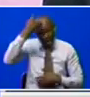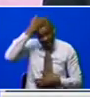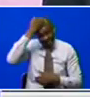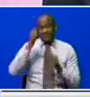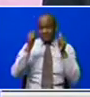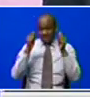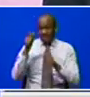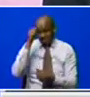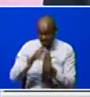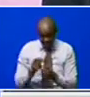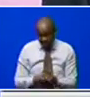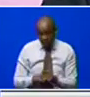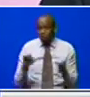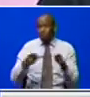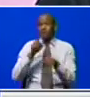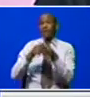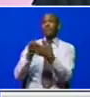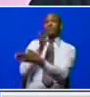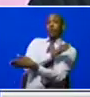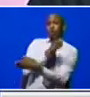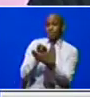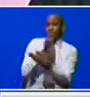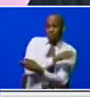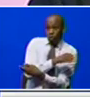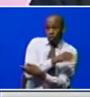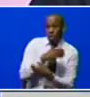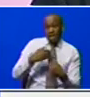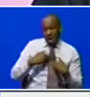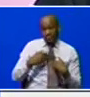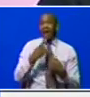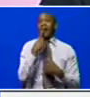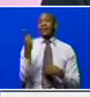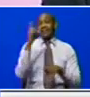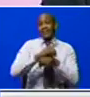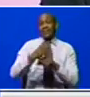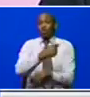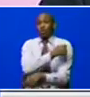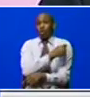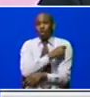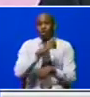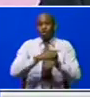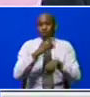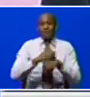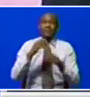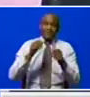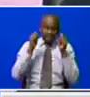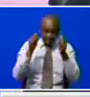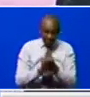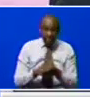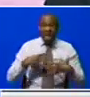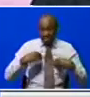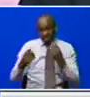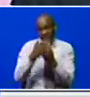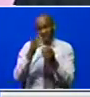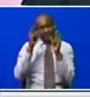strike. Shortly before that, we had 100 days doctor's strike. Yet healthcare was not